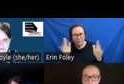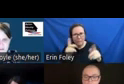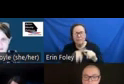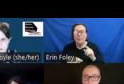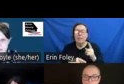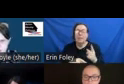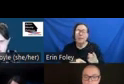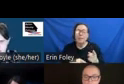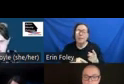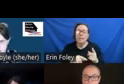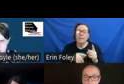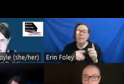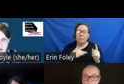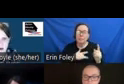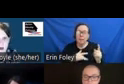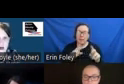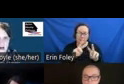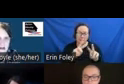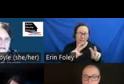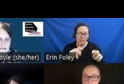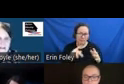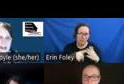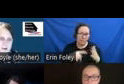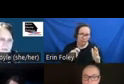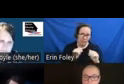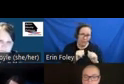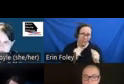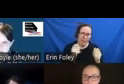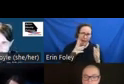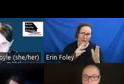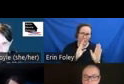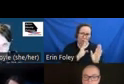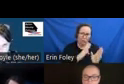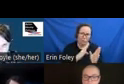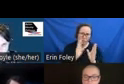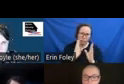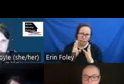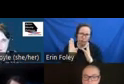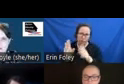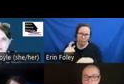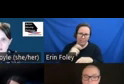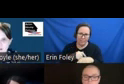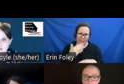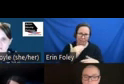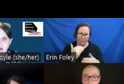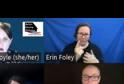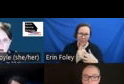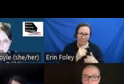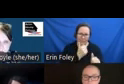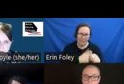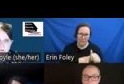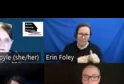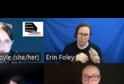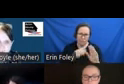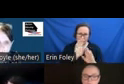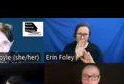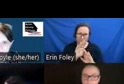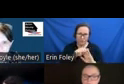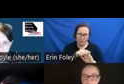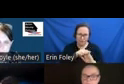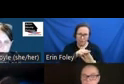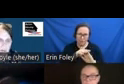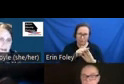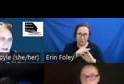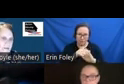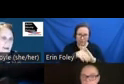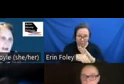into 15-minute chunks. And they say, how many 15-minute chunks does the person need support